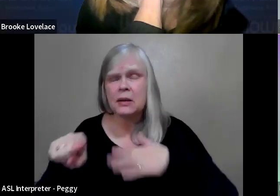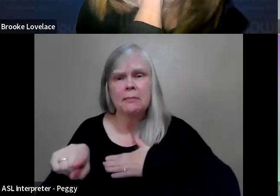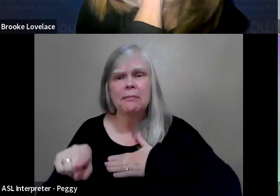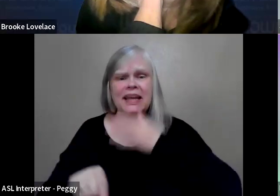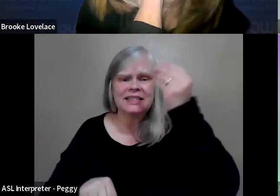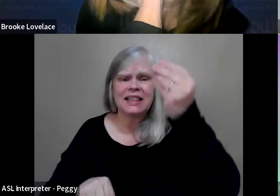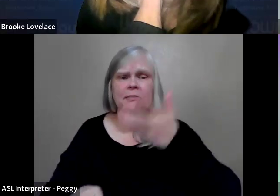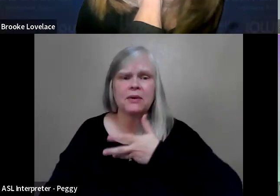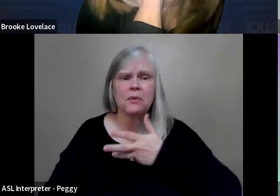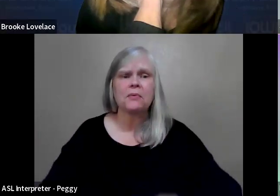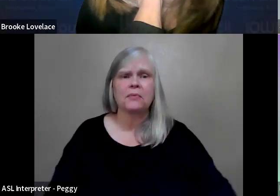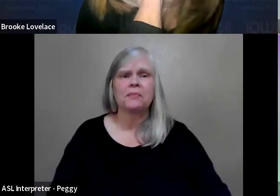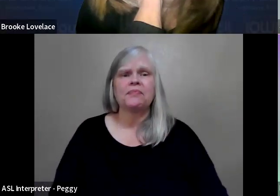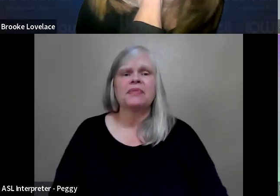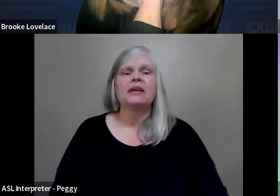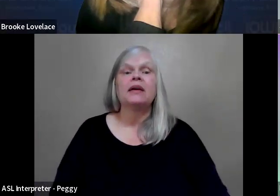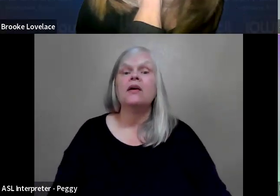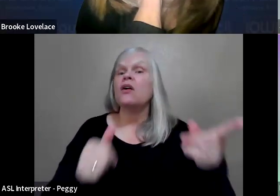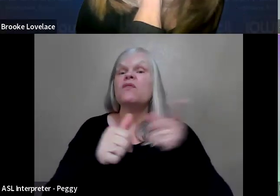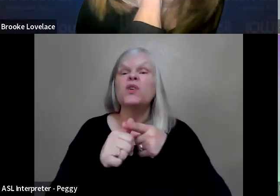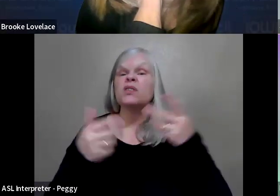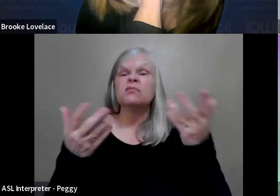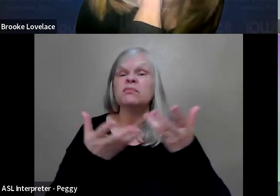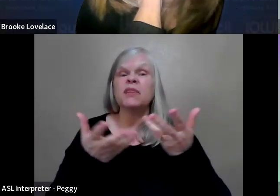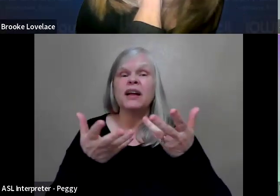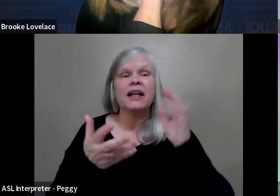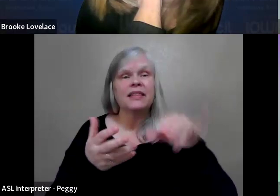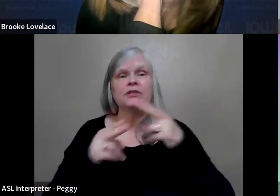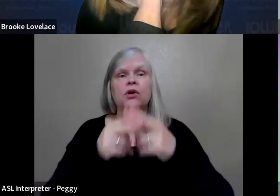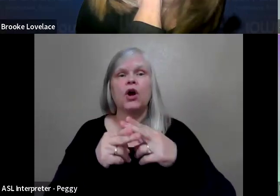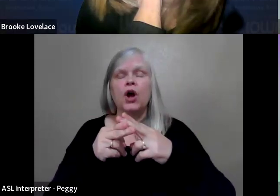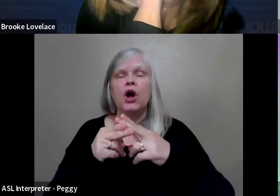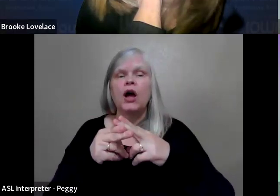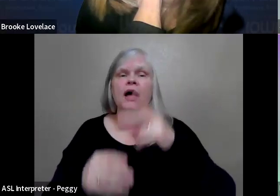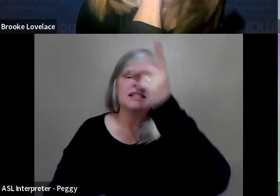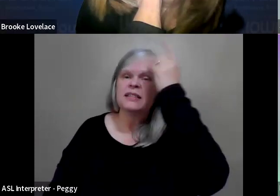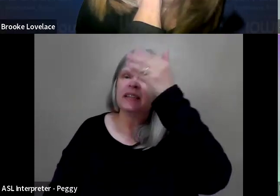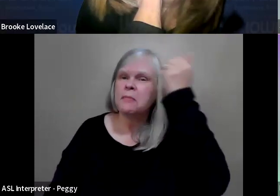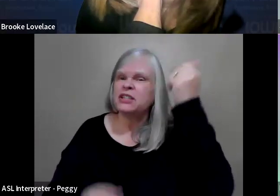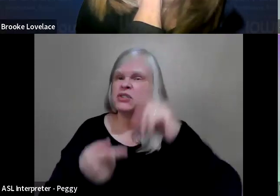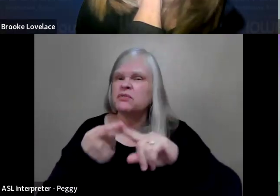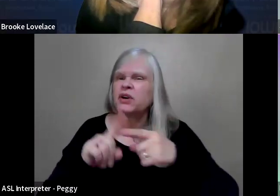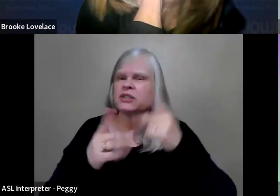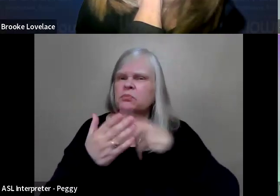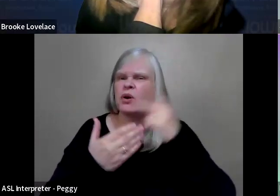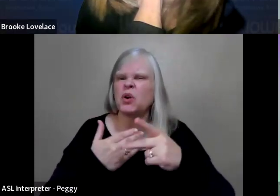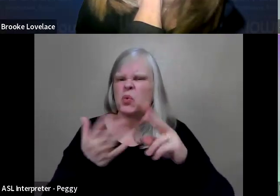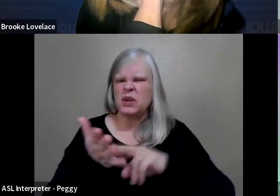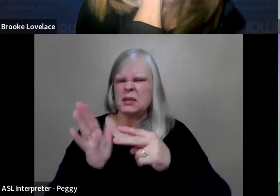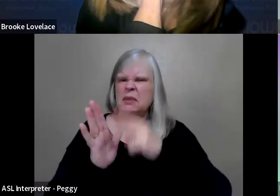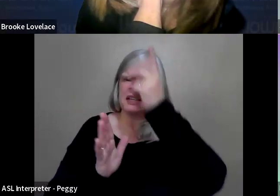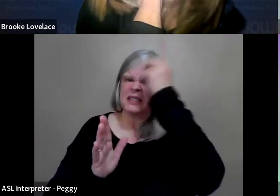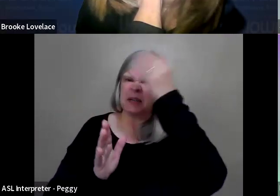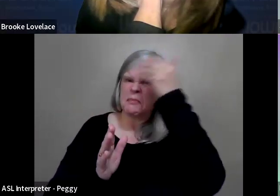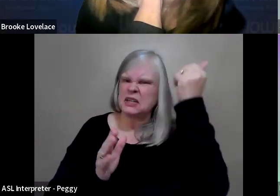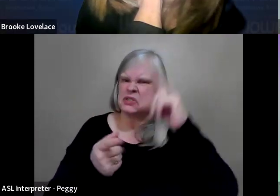know. So first and foremost, again, this is called the Dementia Friends program. So what is a dementia friend?